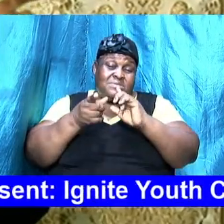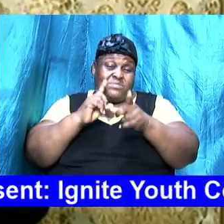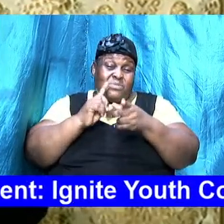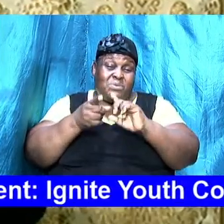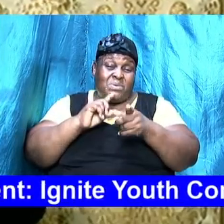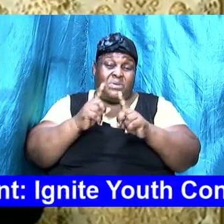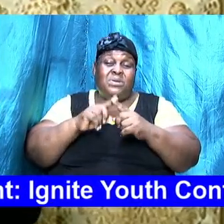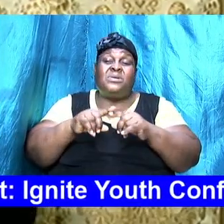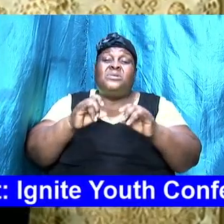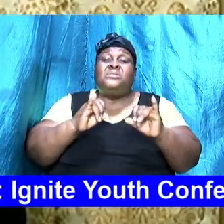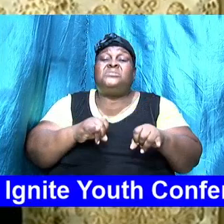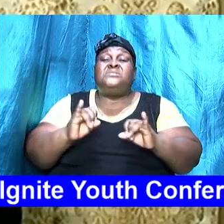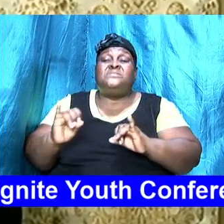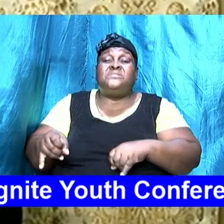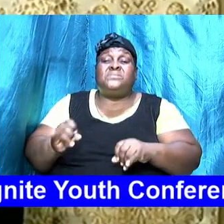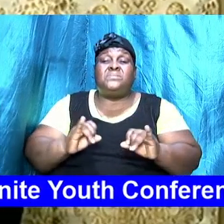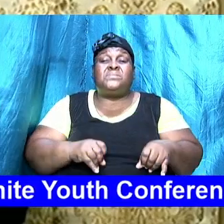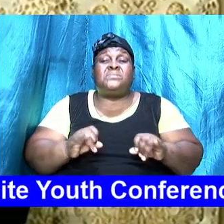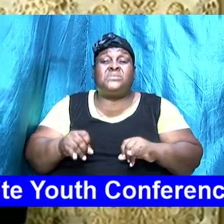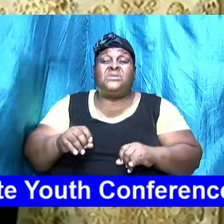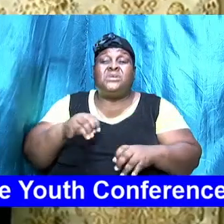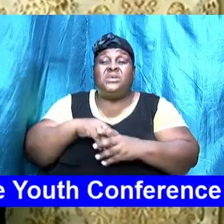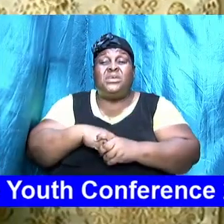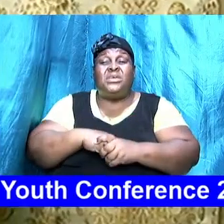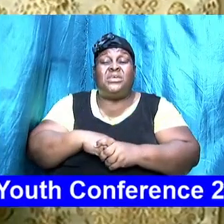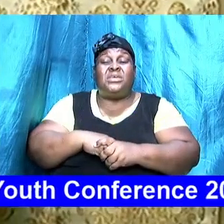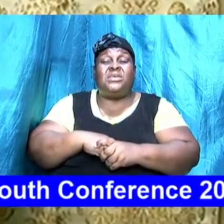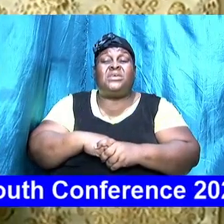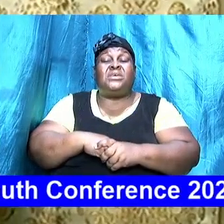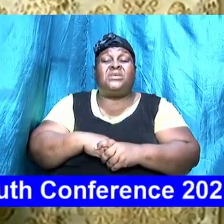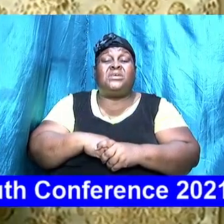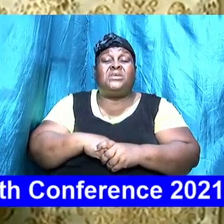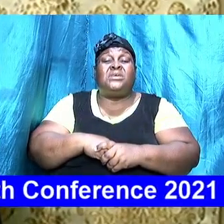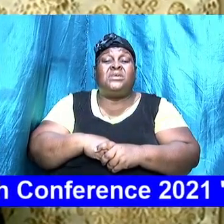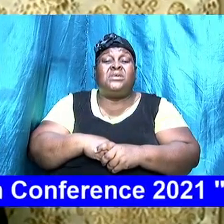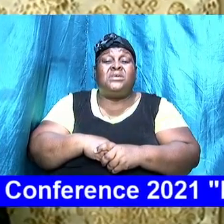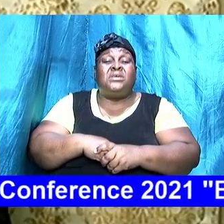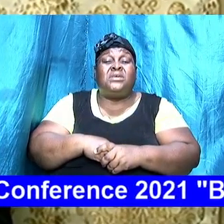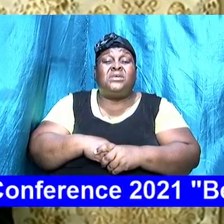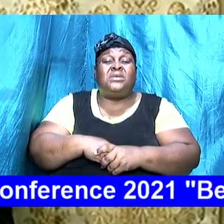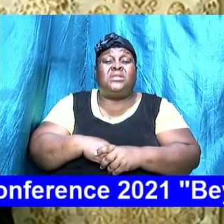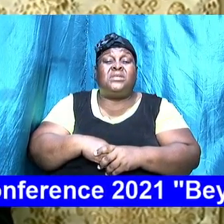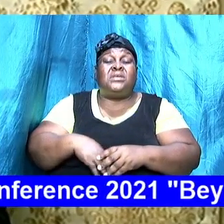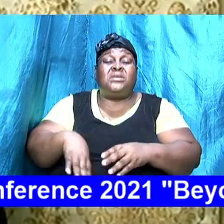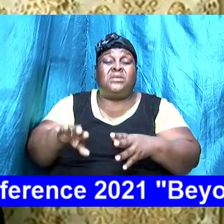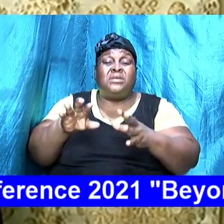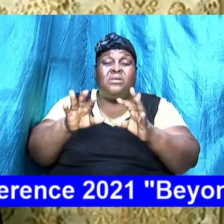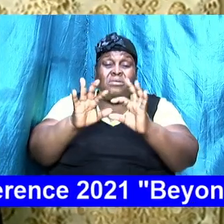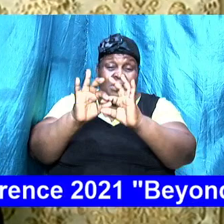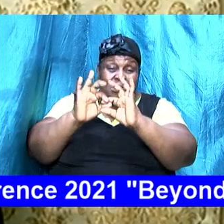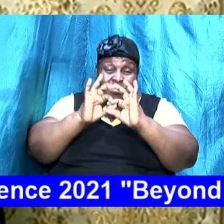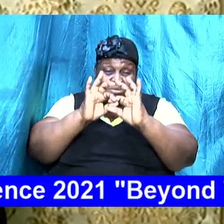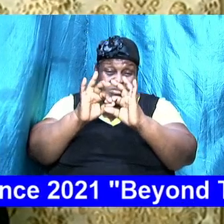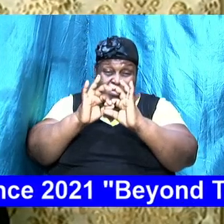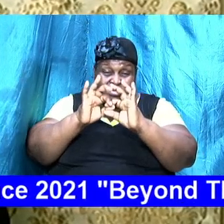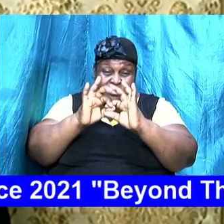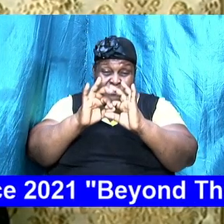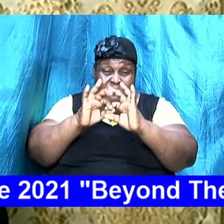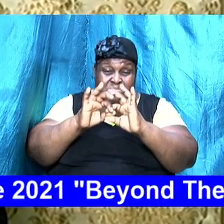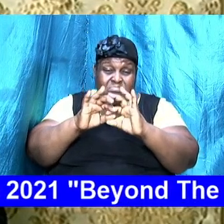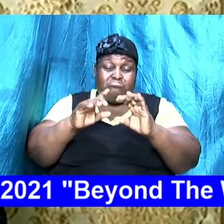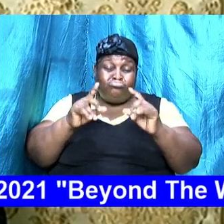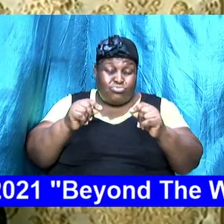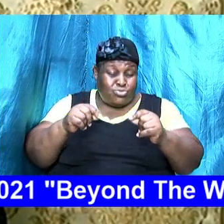to individuals in relation to these matters for a little while. And I do know